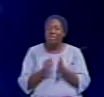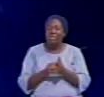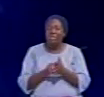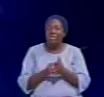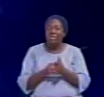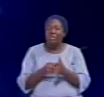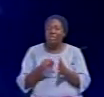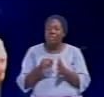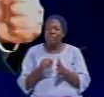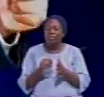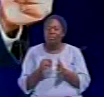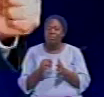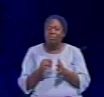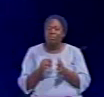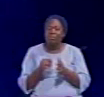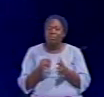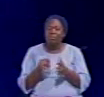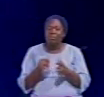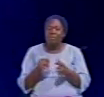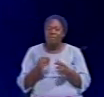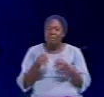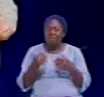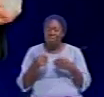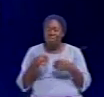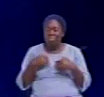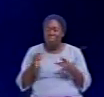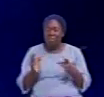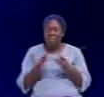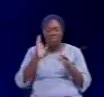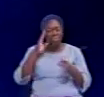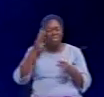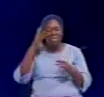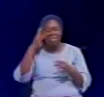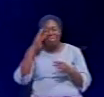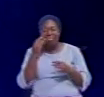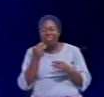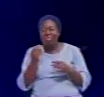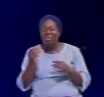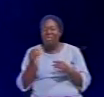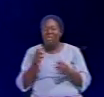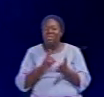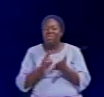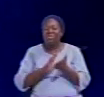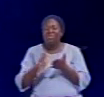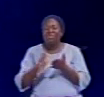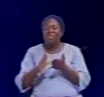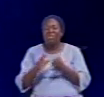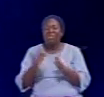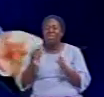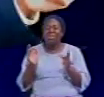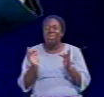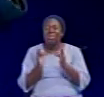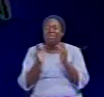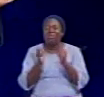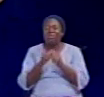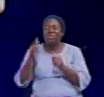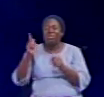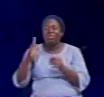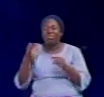plugged in, will experience divine encounter with the God of miracles.